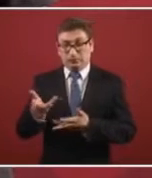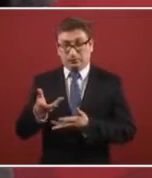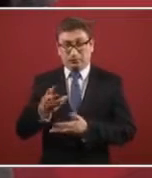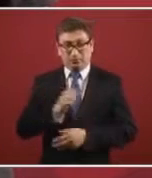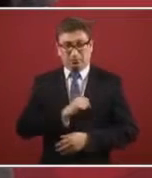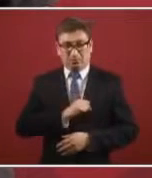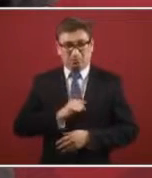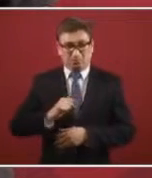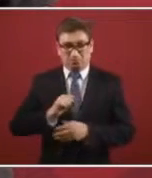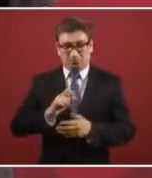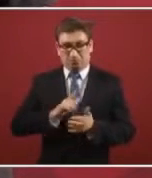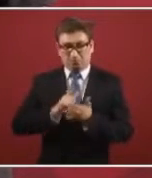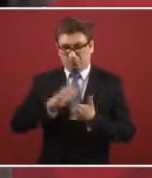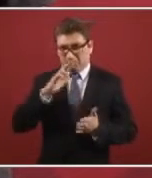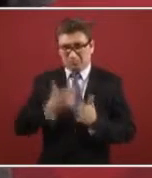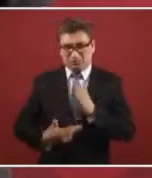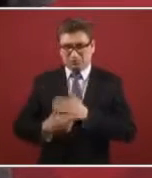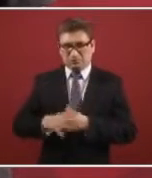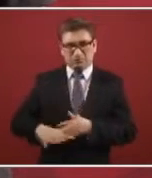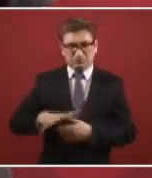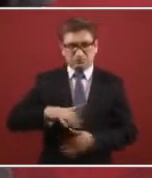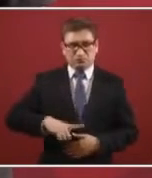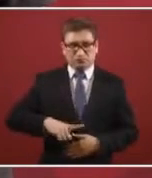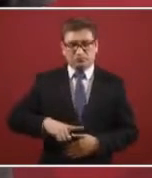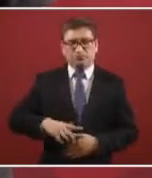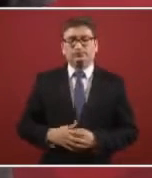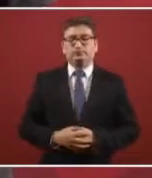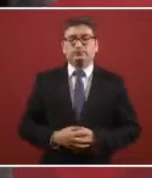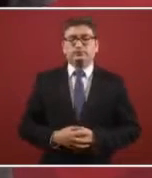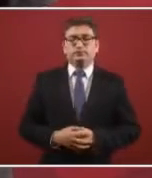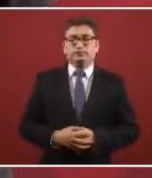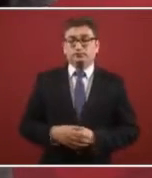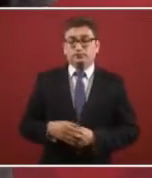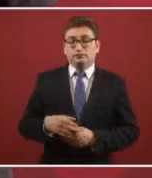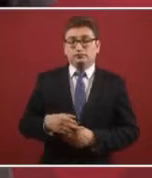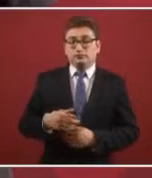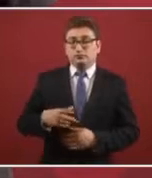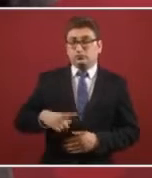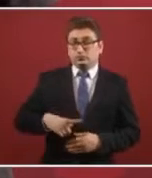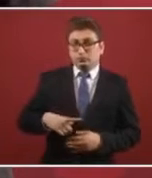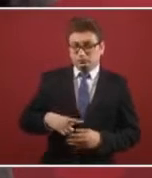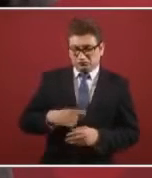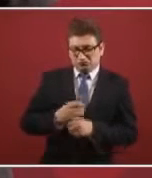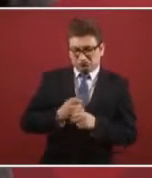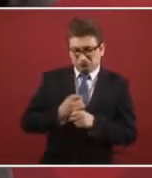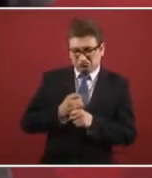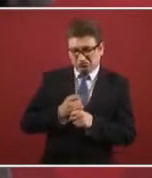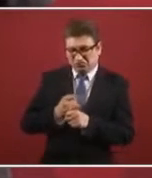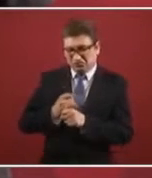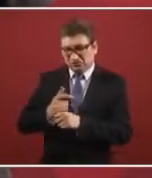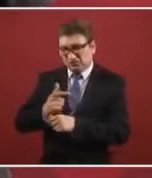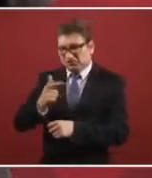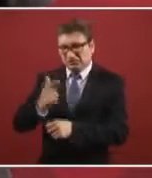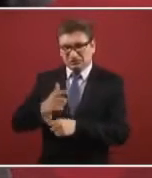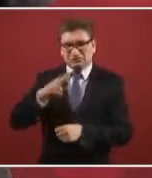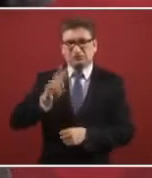state, es muy difícil it is very difficult llegar a la verdad. To get to the